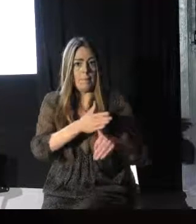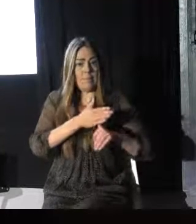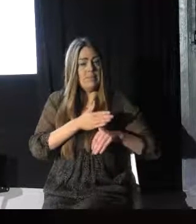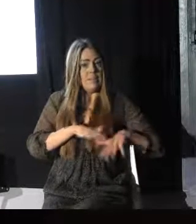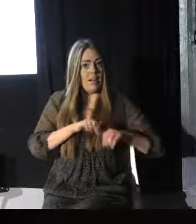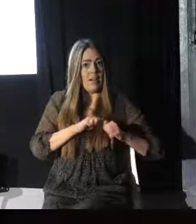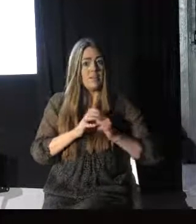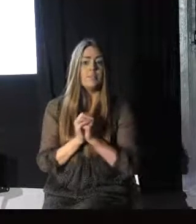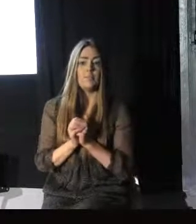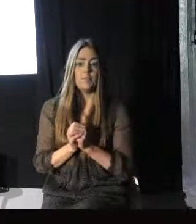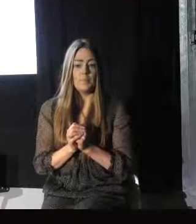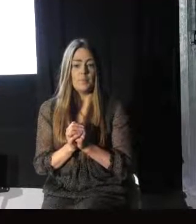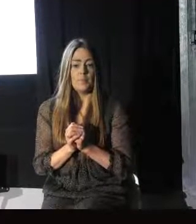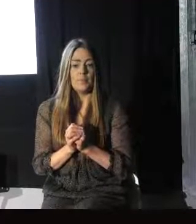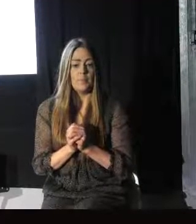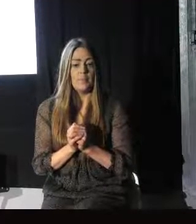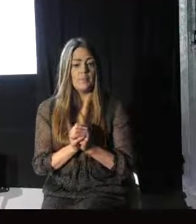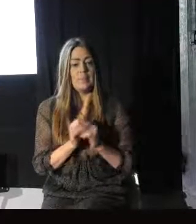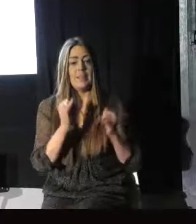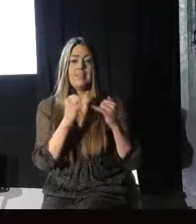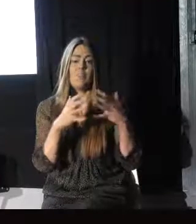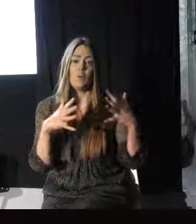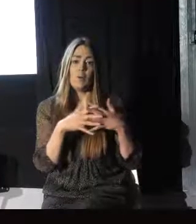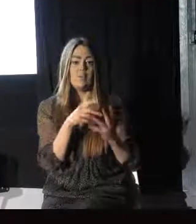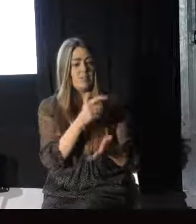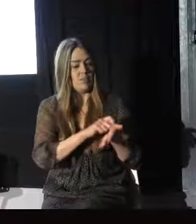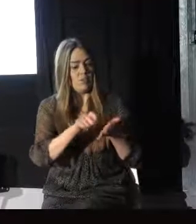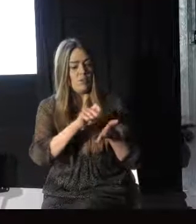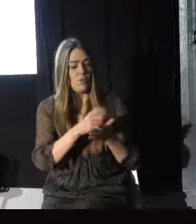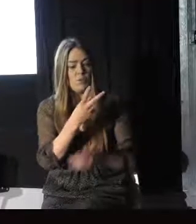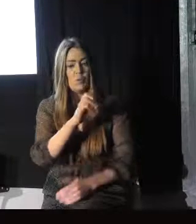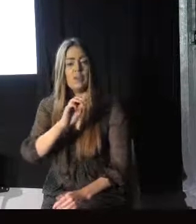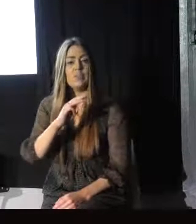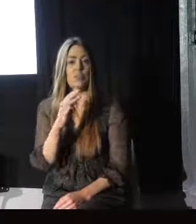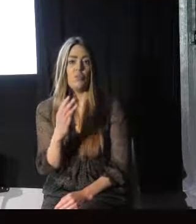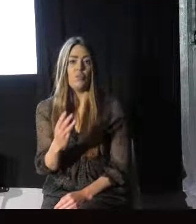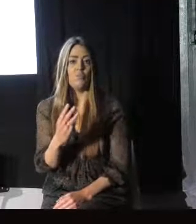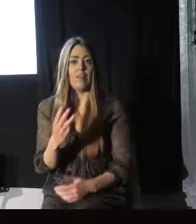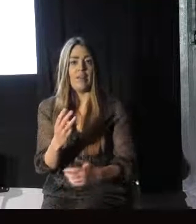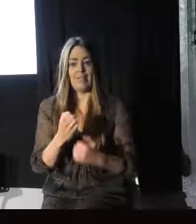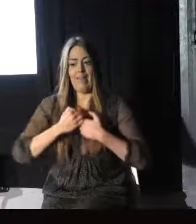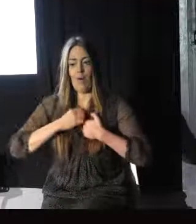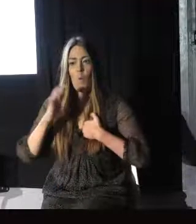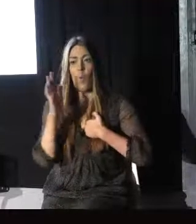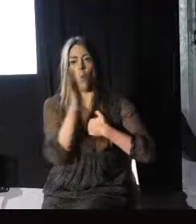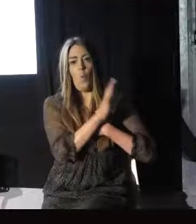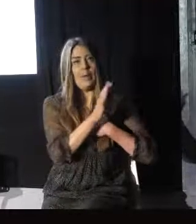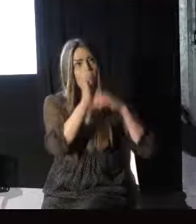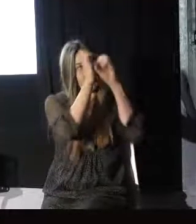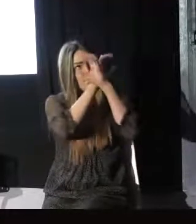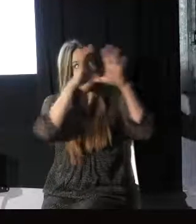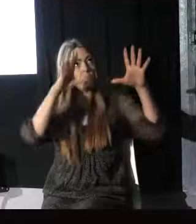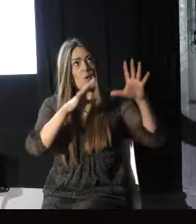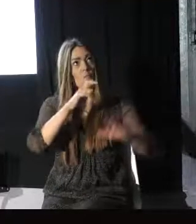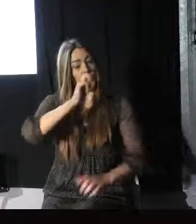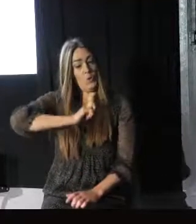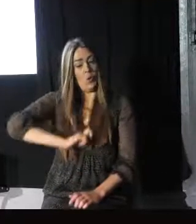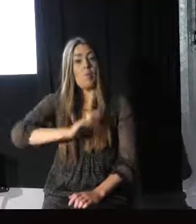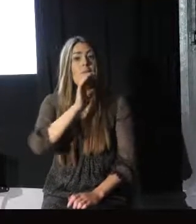As she wrote in 2003, our Western bourgeois conception of the human